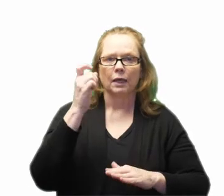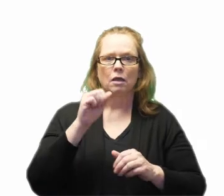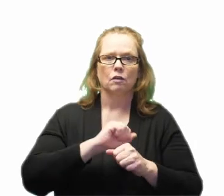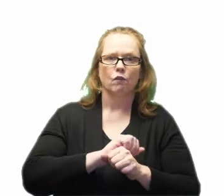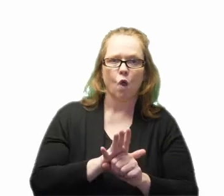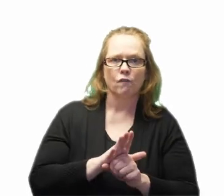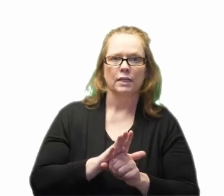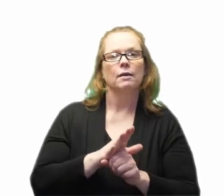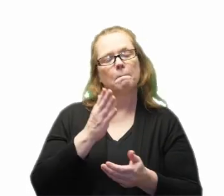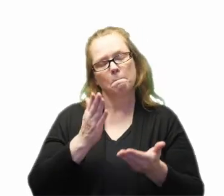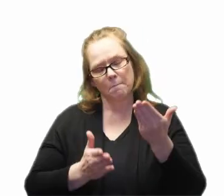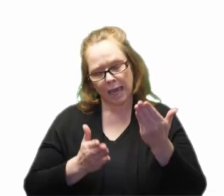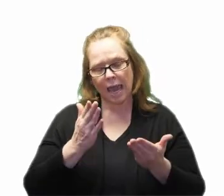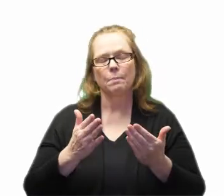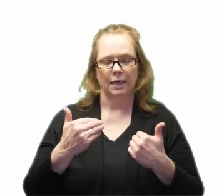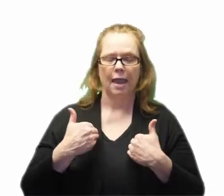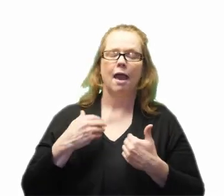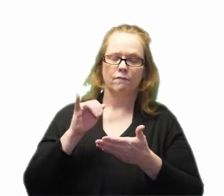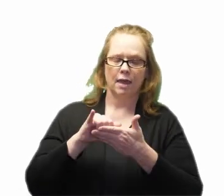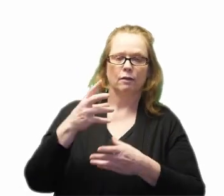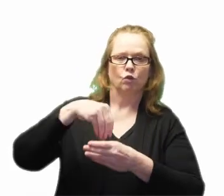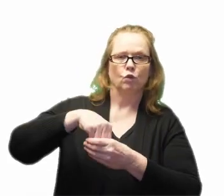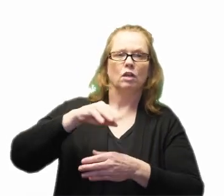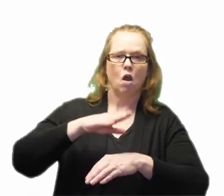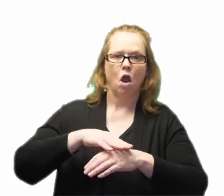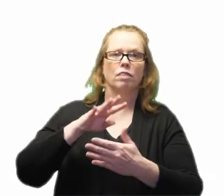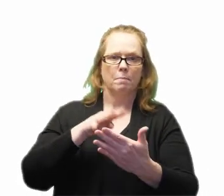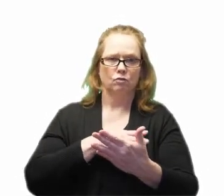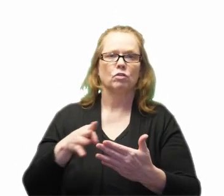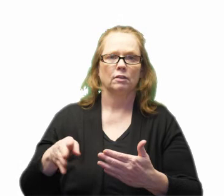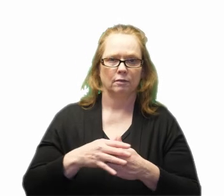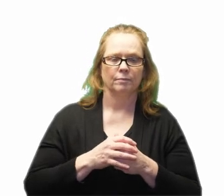COVID may have had on this metric.